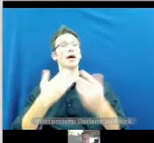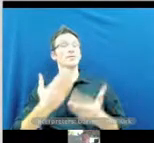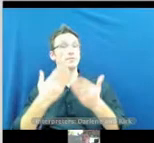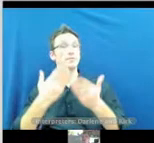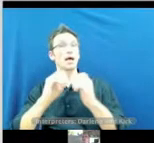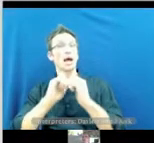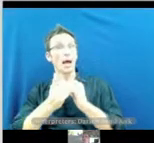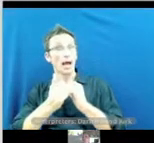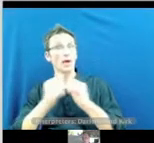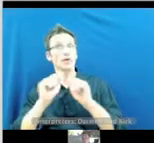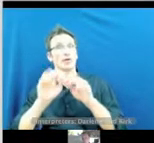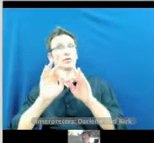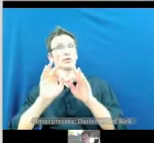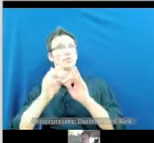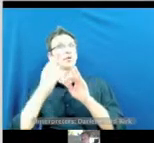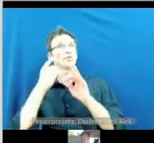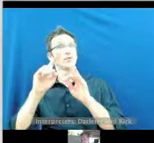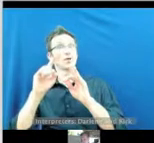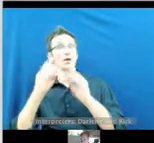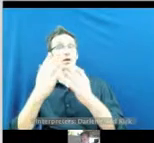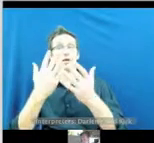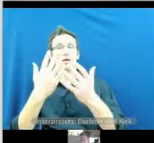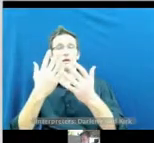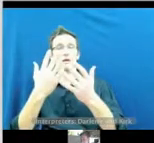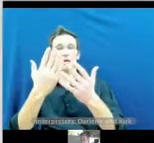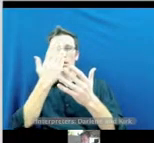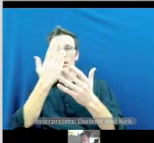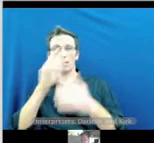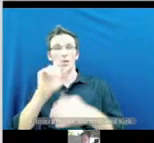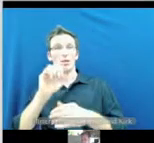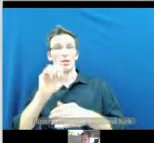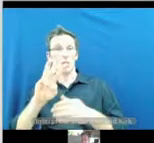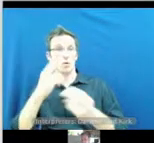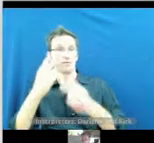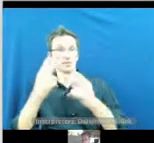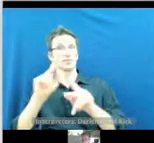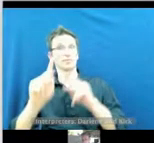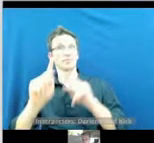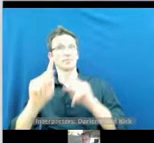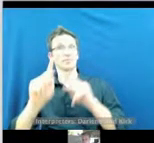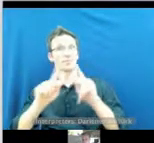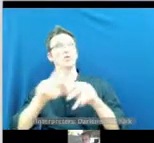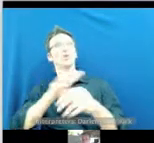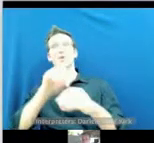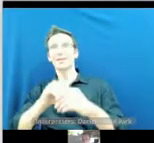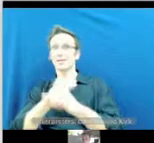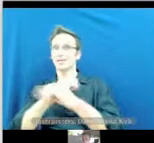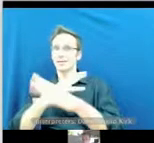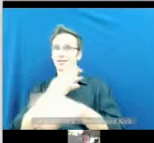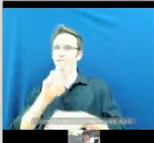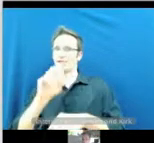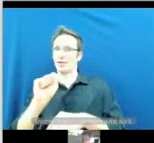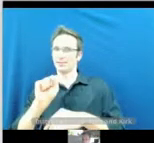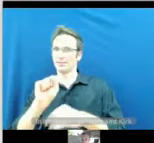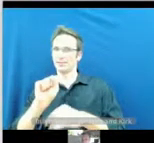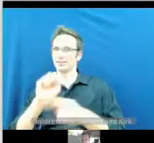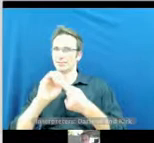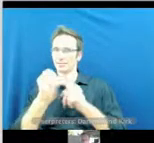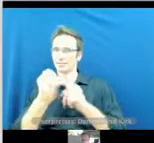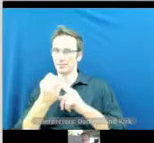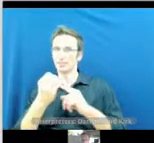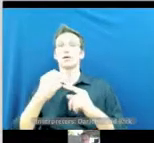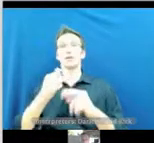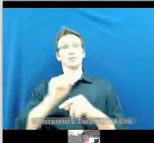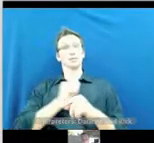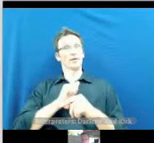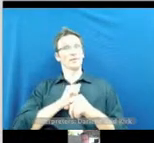setting? Well, yes, absolutely. I've done quite a bit of video interpreting myself,